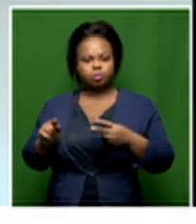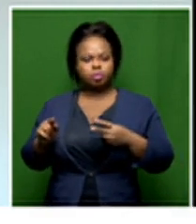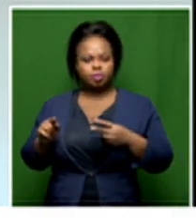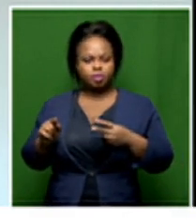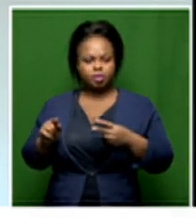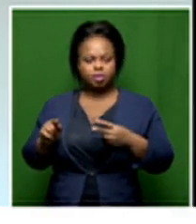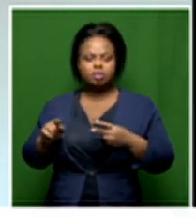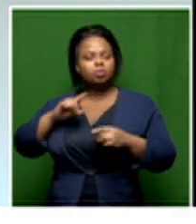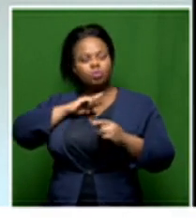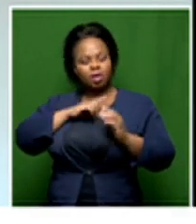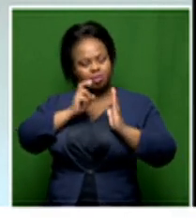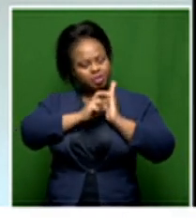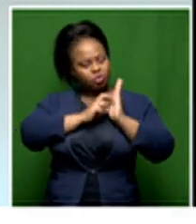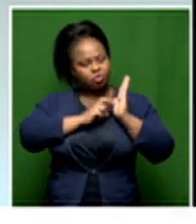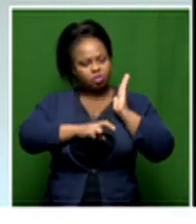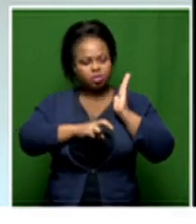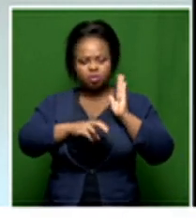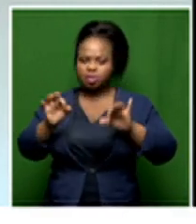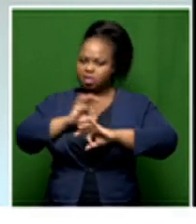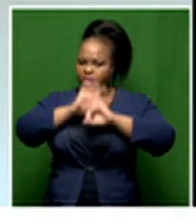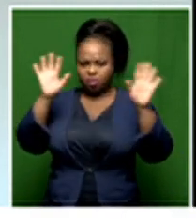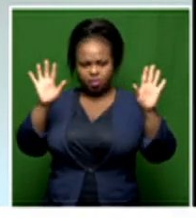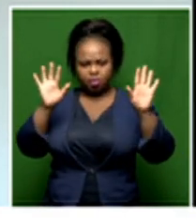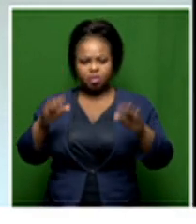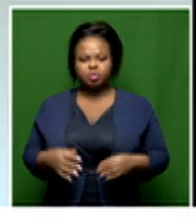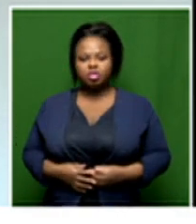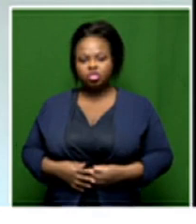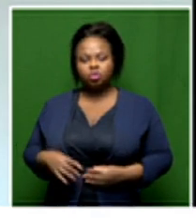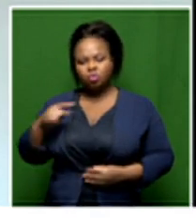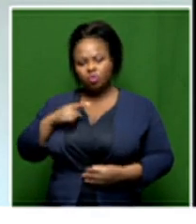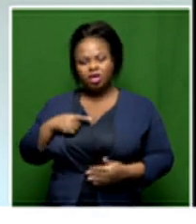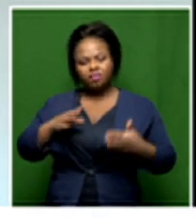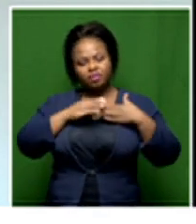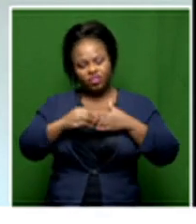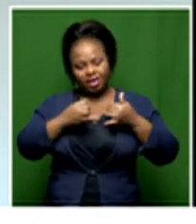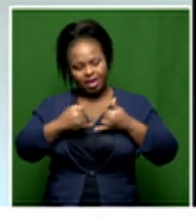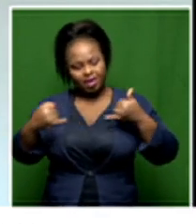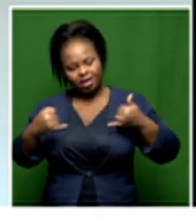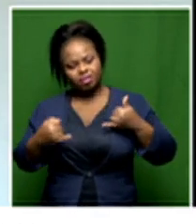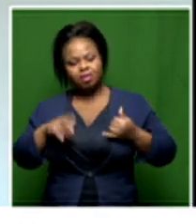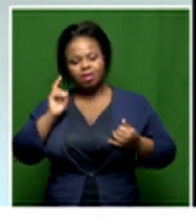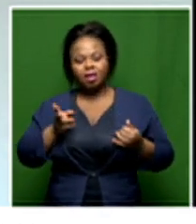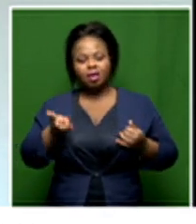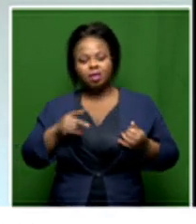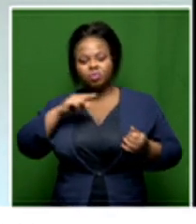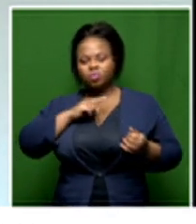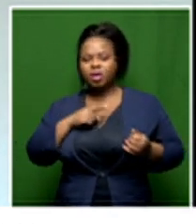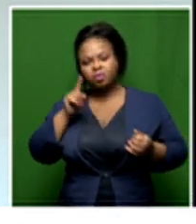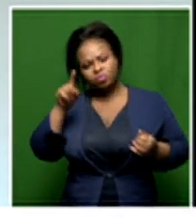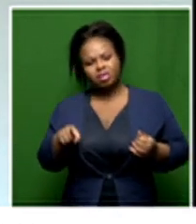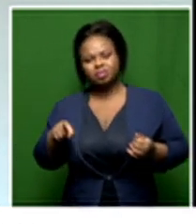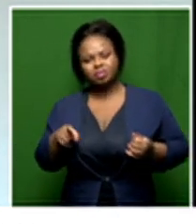clear guidelines that are set, and the operative word being guidelines. Over and above that, discretion